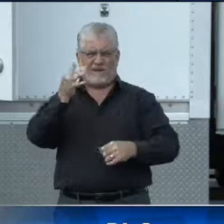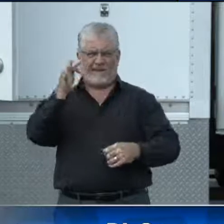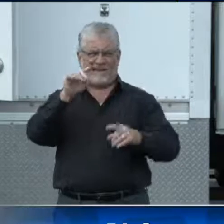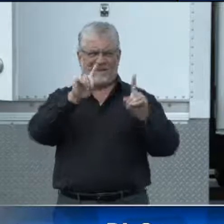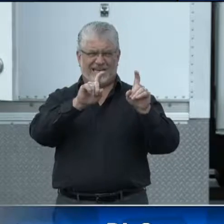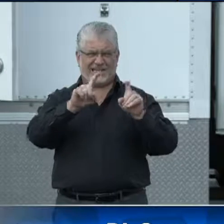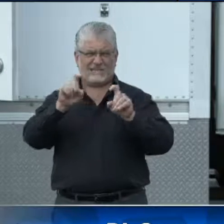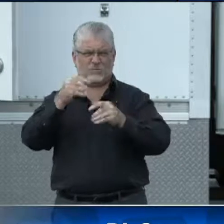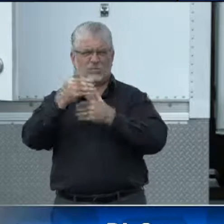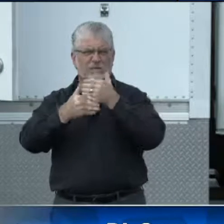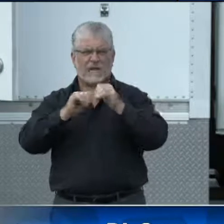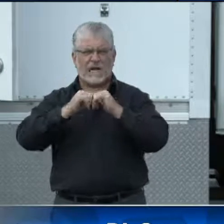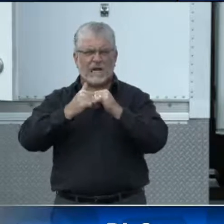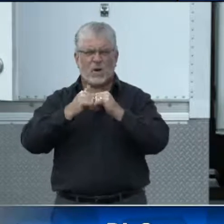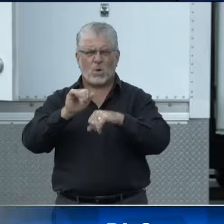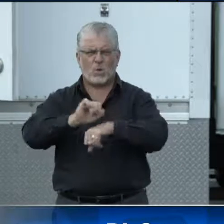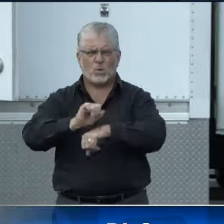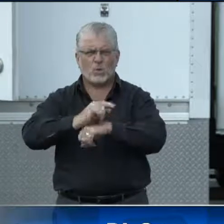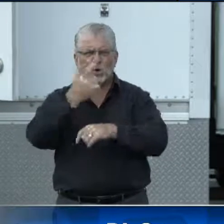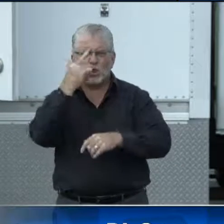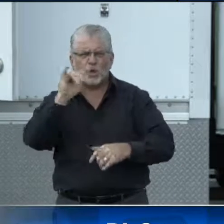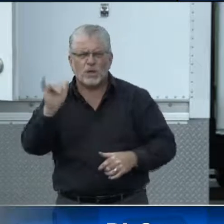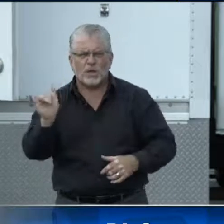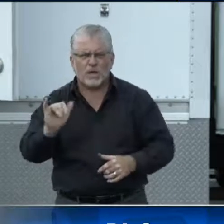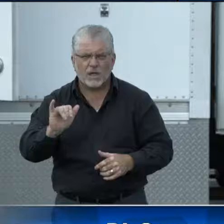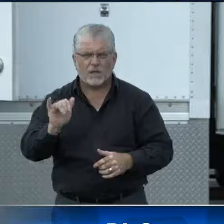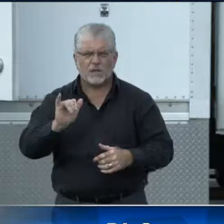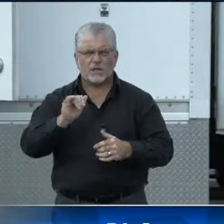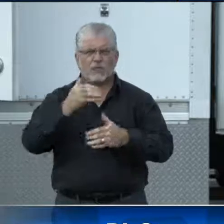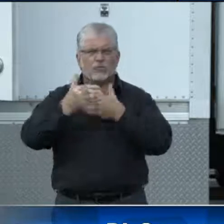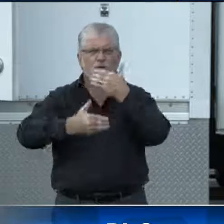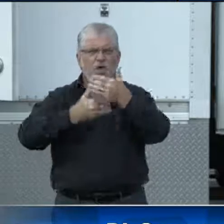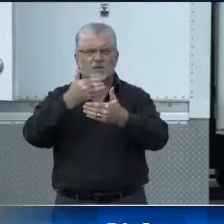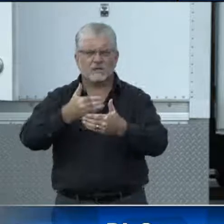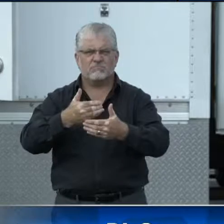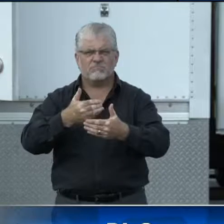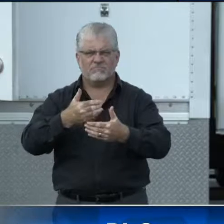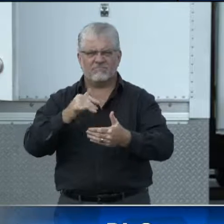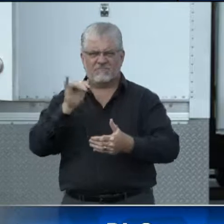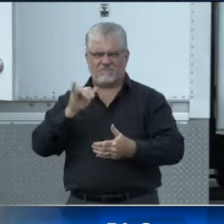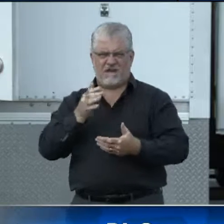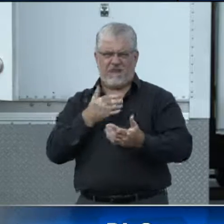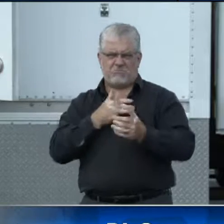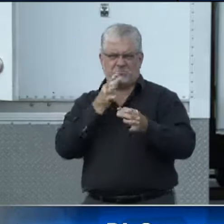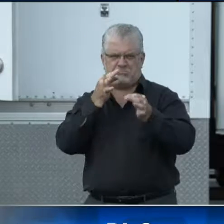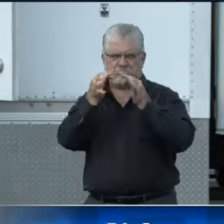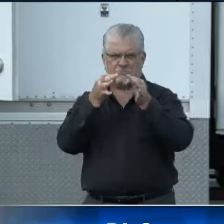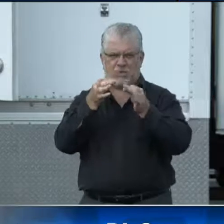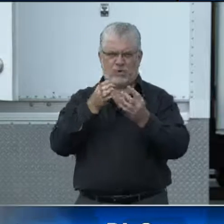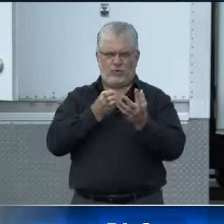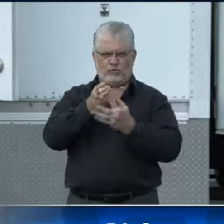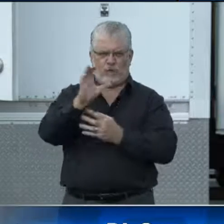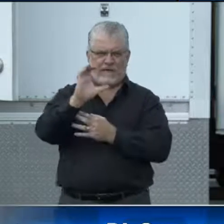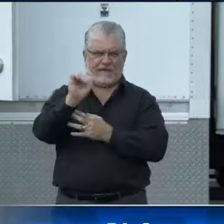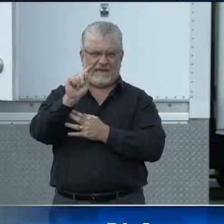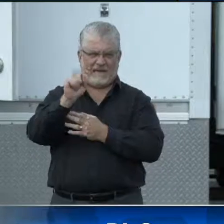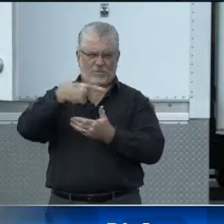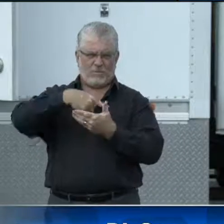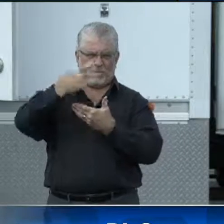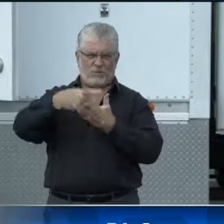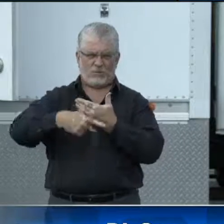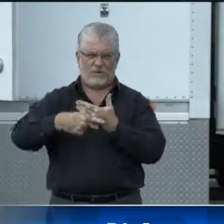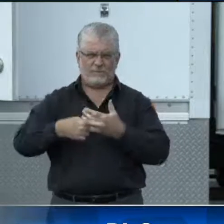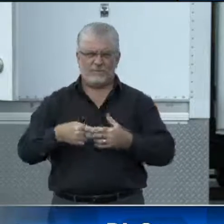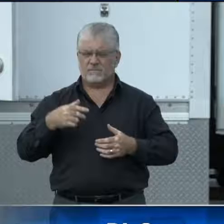administration and processing of results through the KATE initiative. At the KATE stops, where